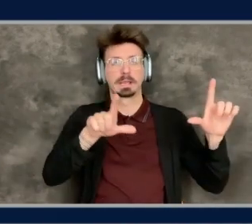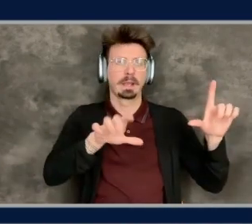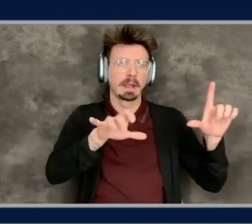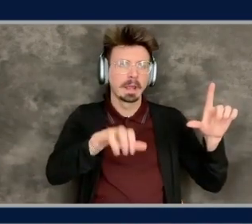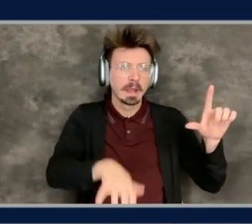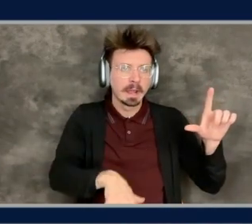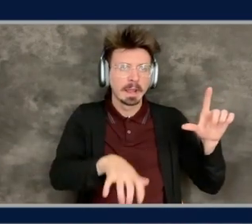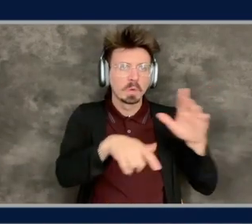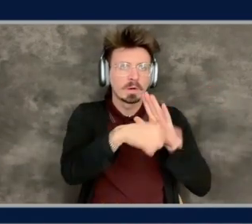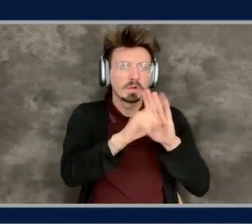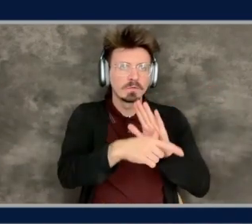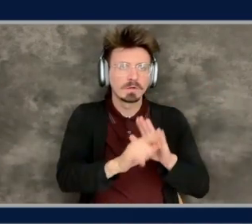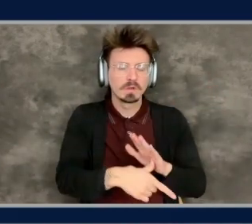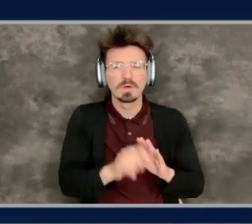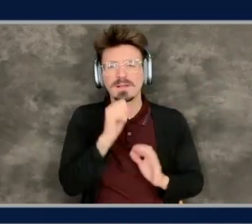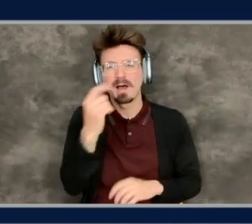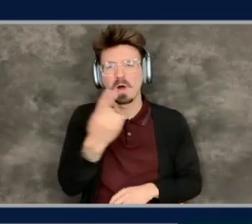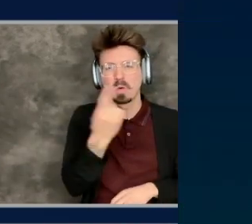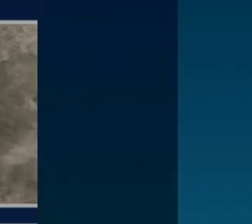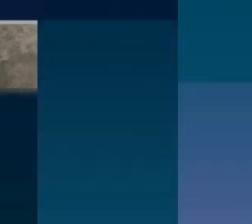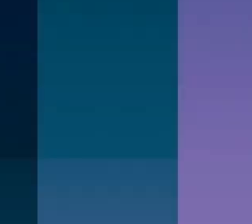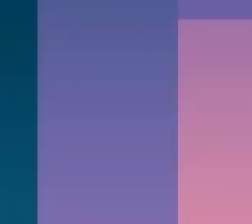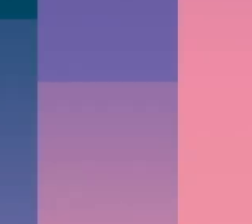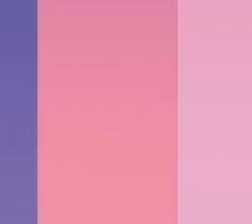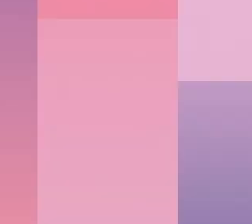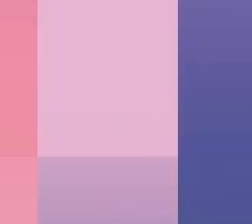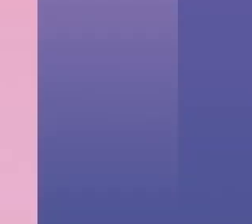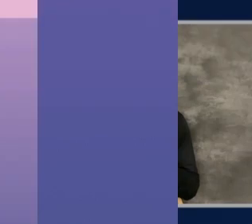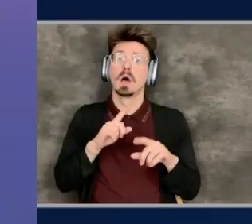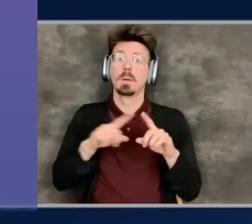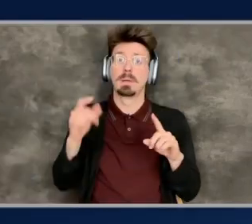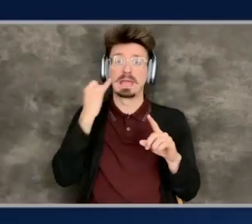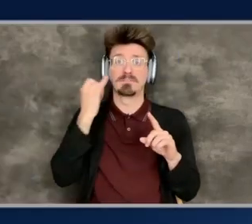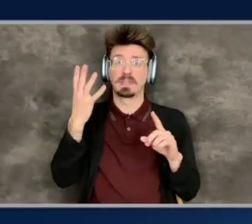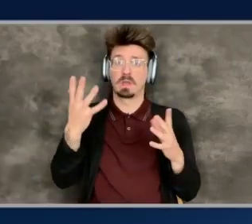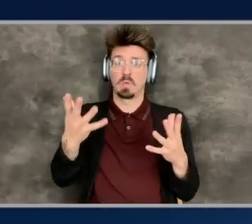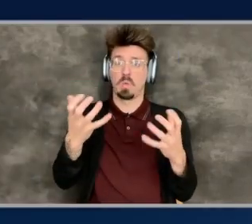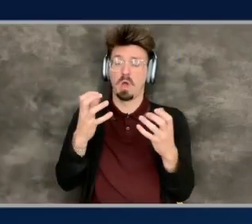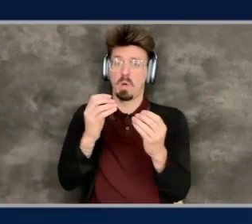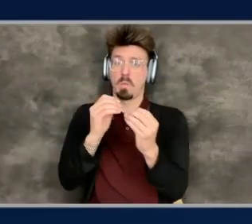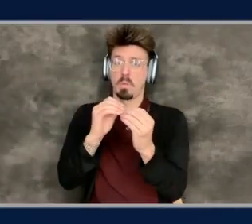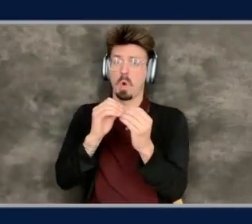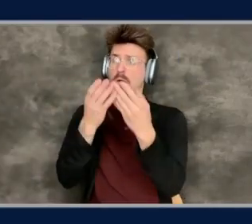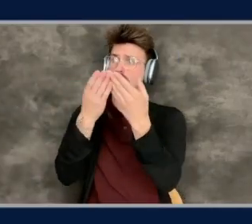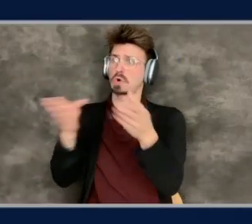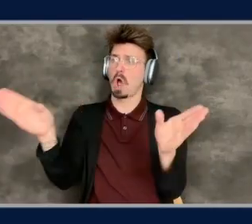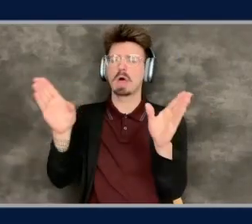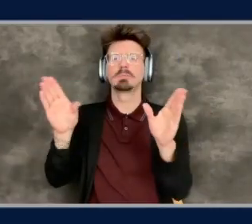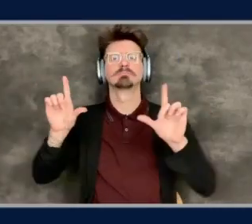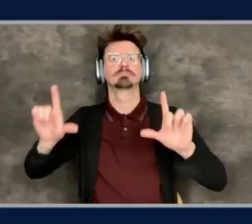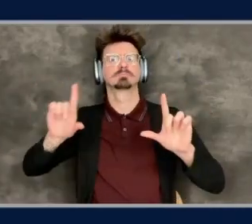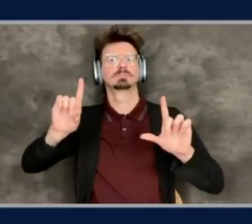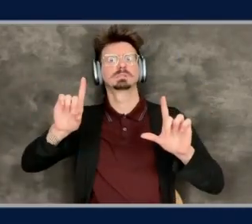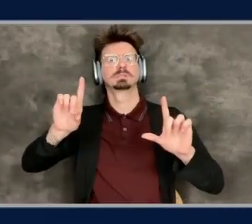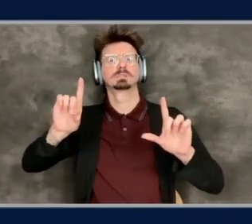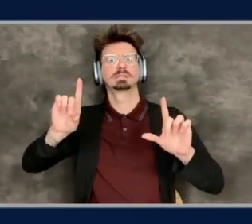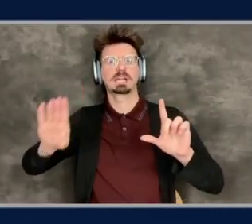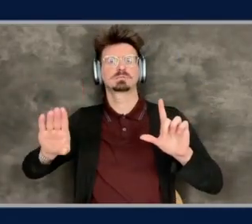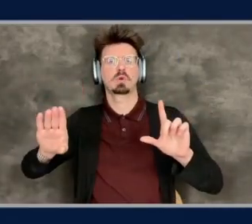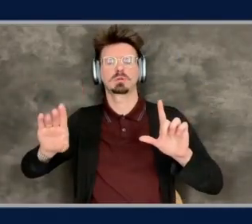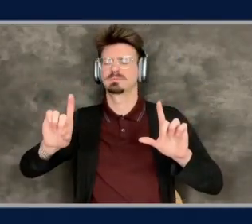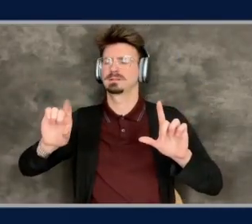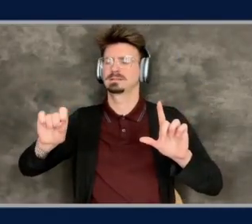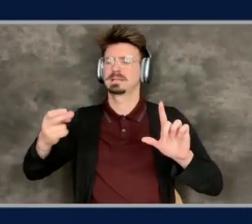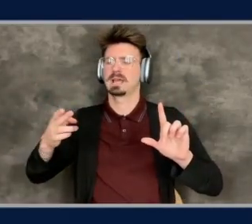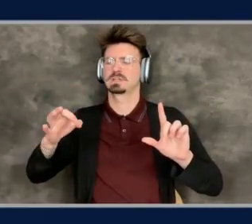what's happening, they will come here and they will look at the dashboard. Okay. If they want like more detailed view, they can have always like go, you know, work project